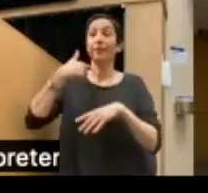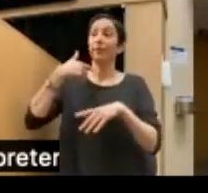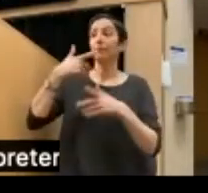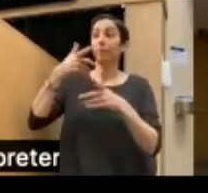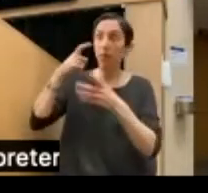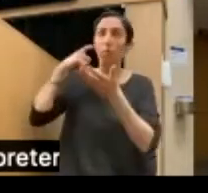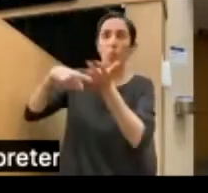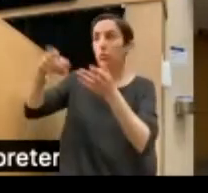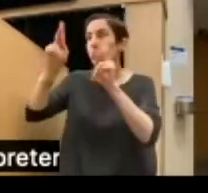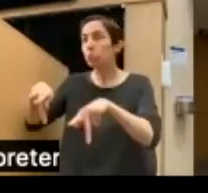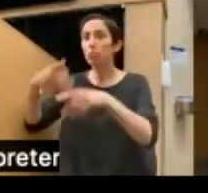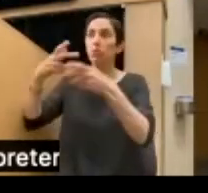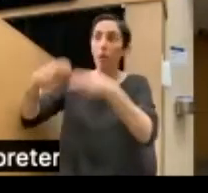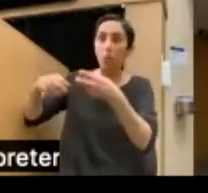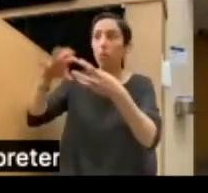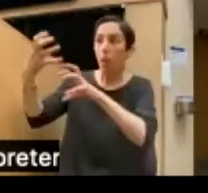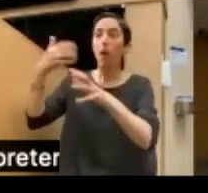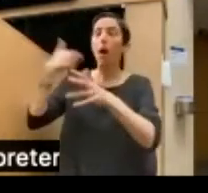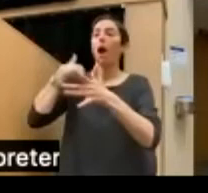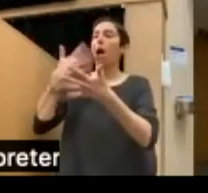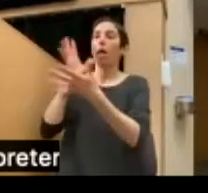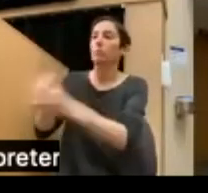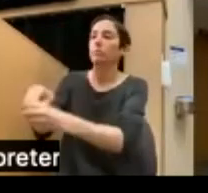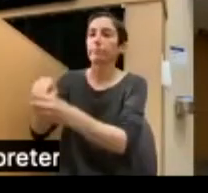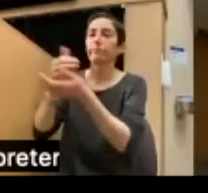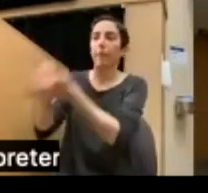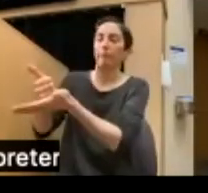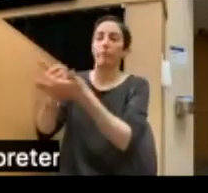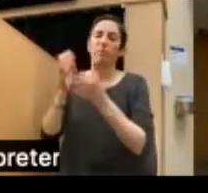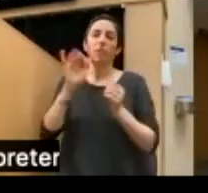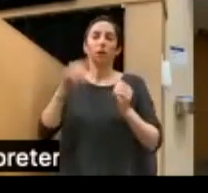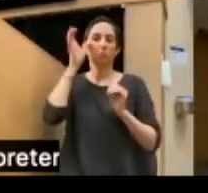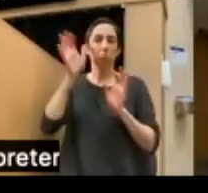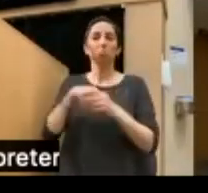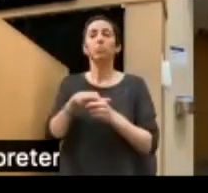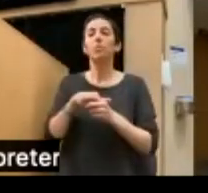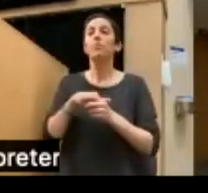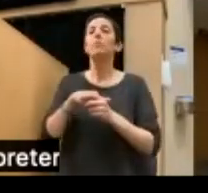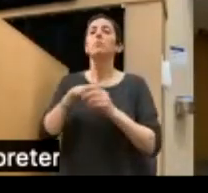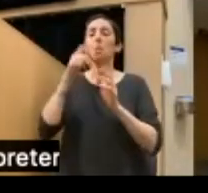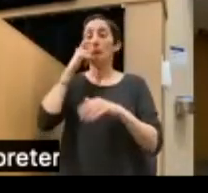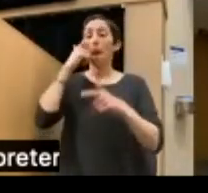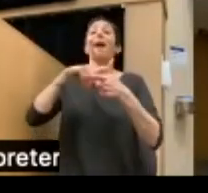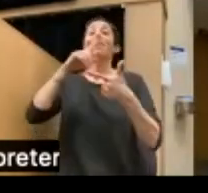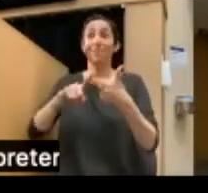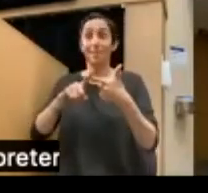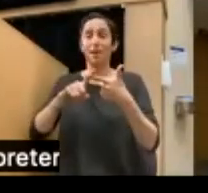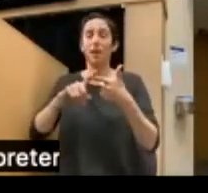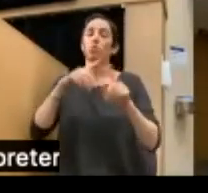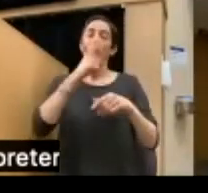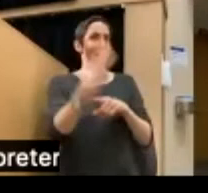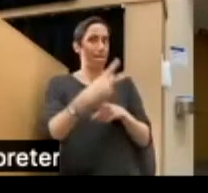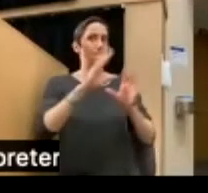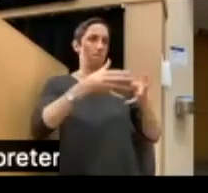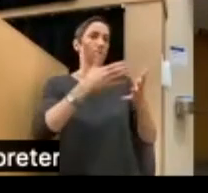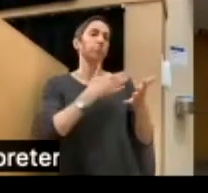told about a third of the group that they told everybody, we got to move the location of the lecture. It's not going to be here, it's